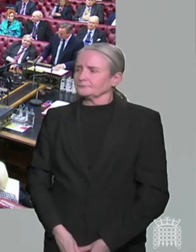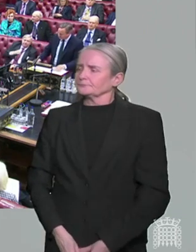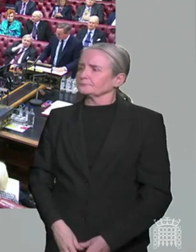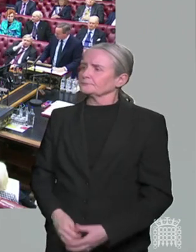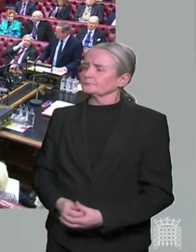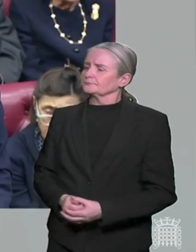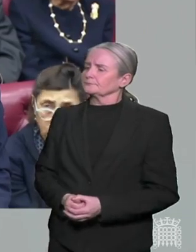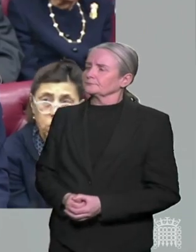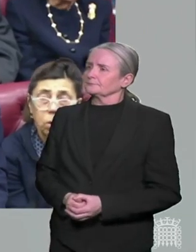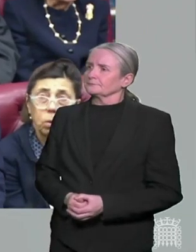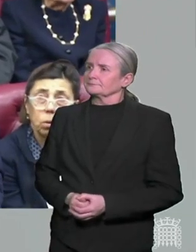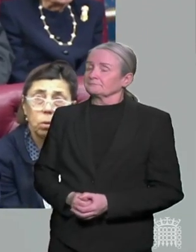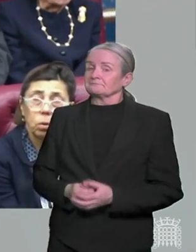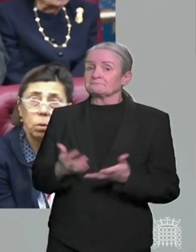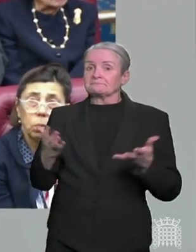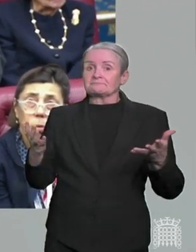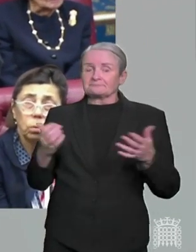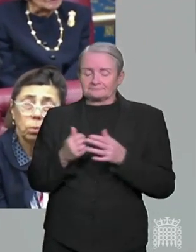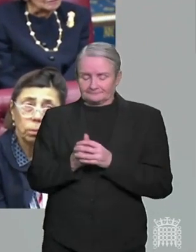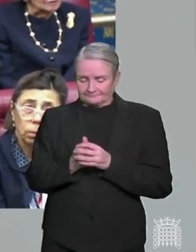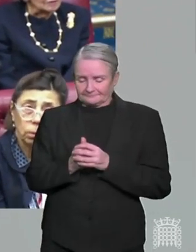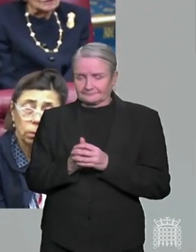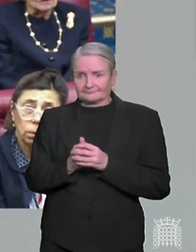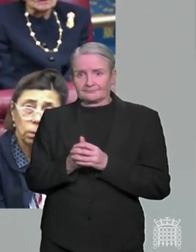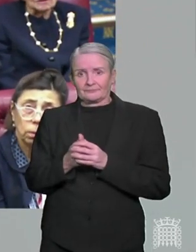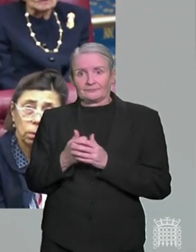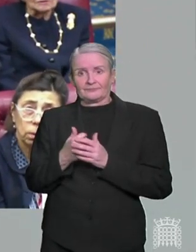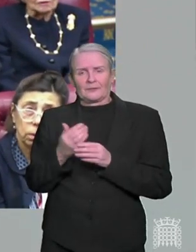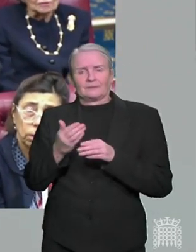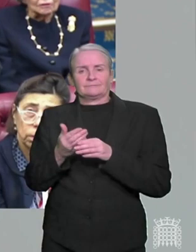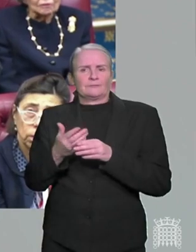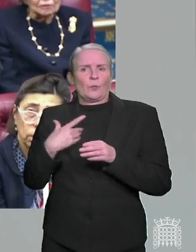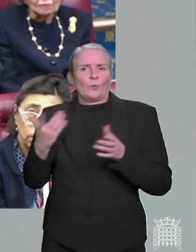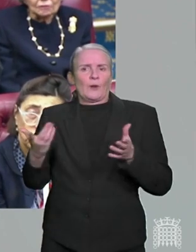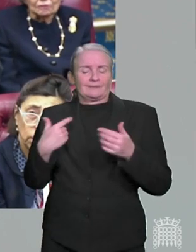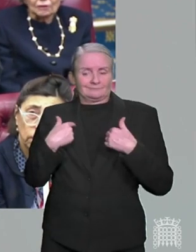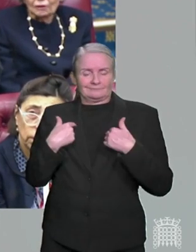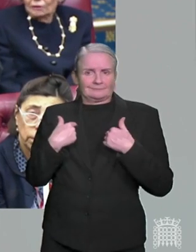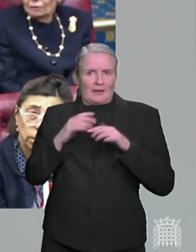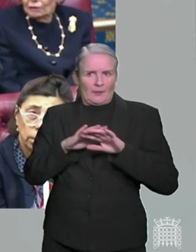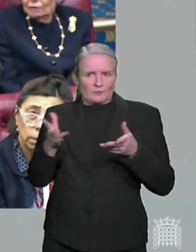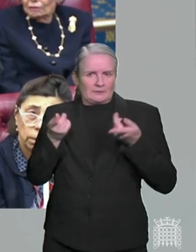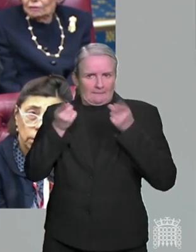great things that has been done while I was out of government is one of the government's best-kept secrets, which is the